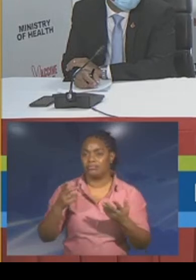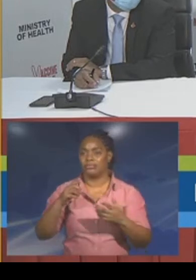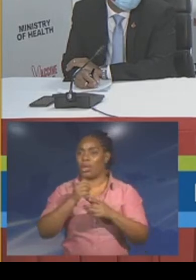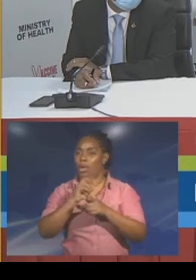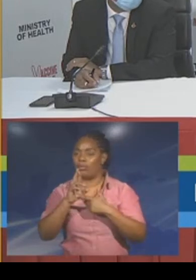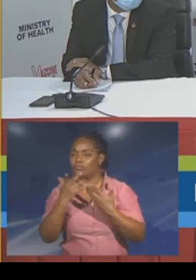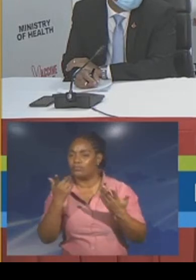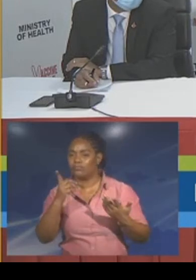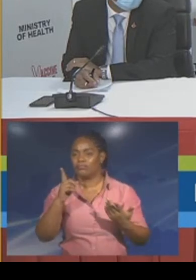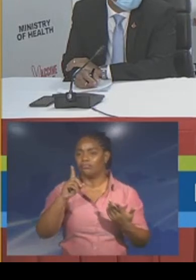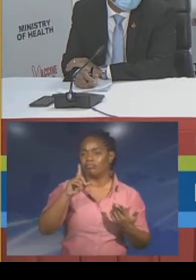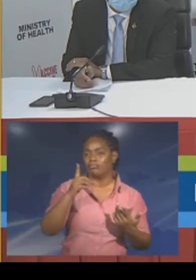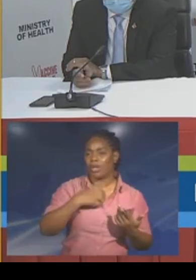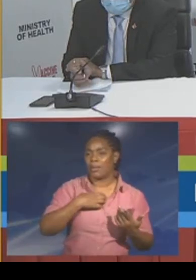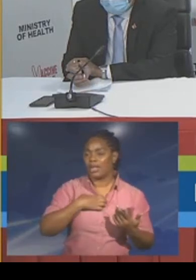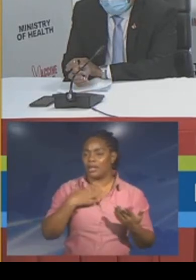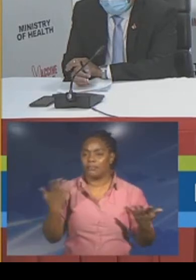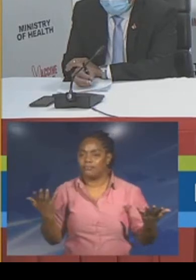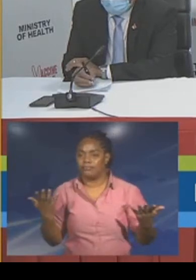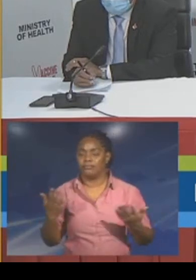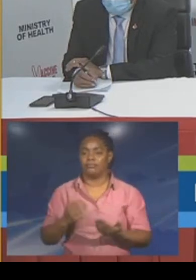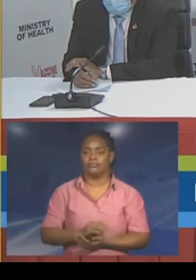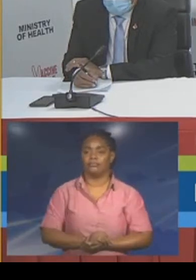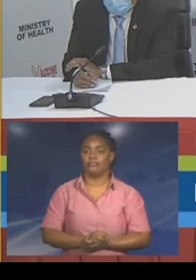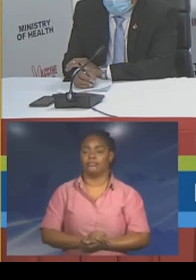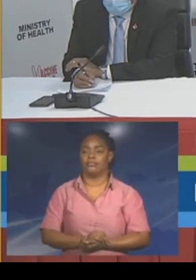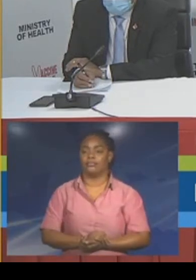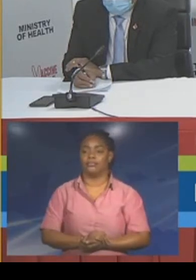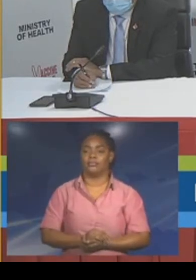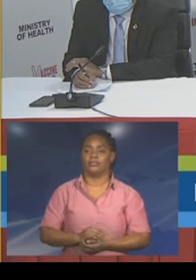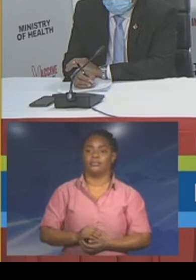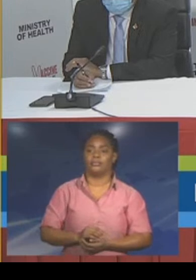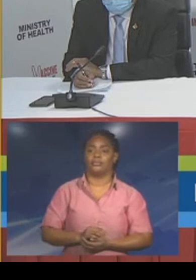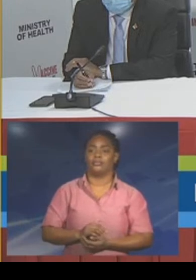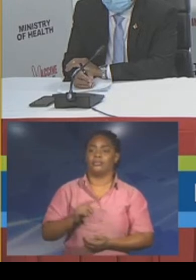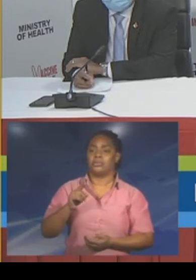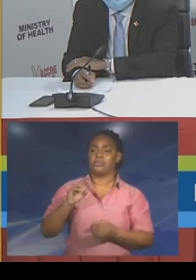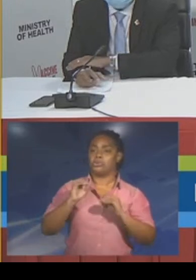Okay, so Richard, I wouldn't have data on that as yet.